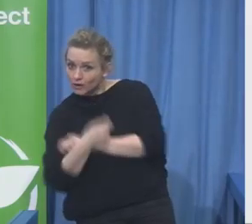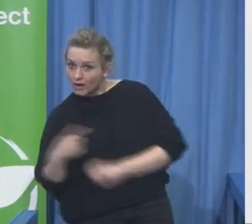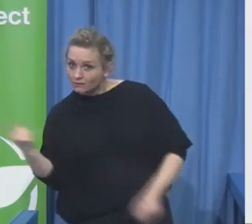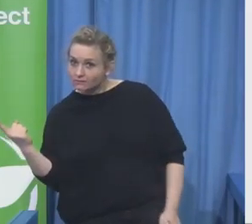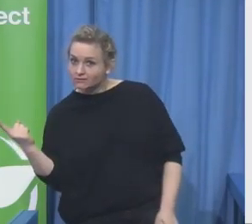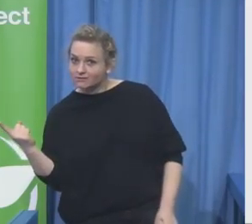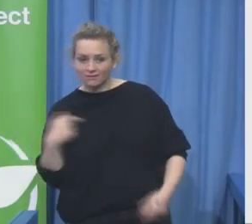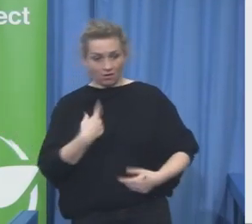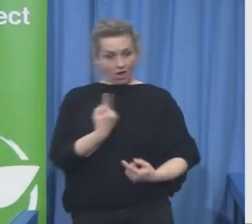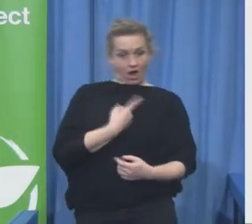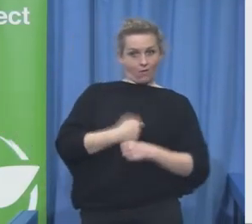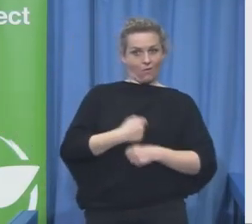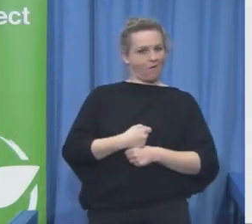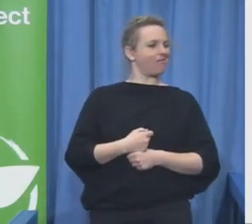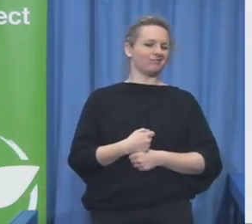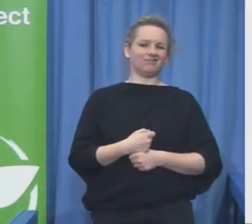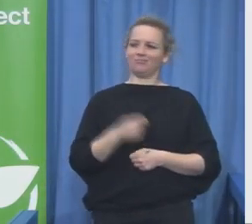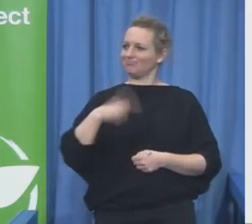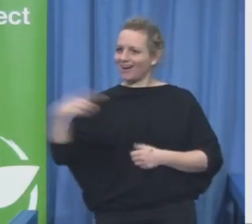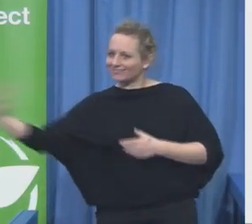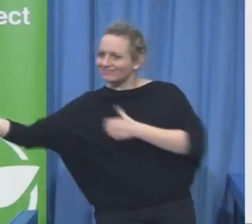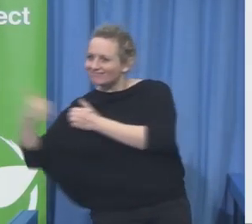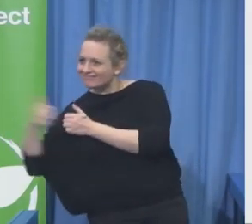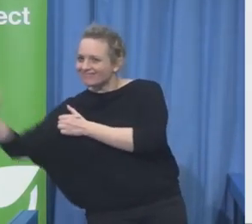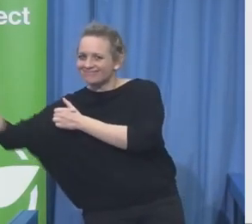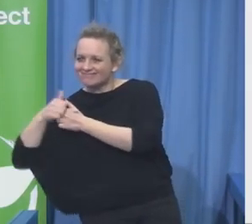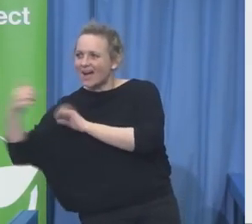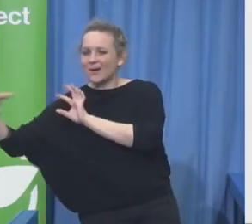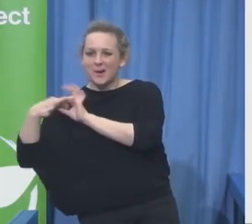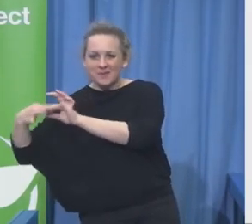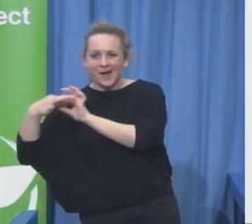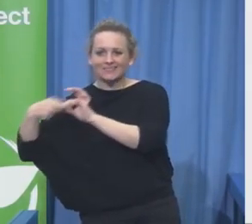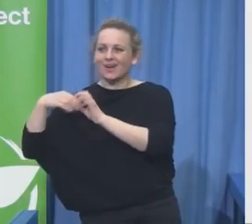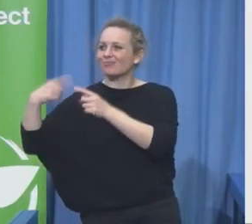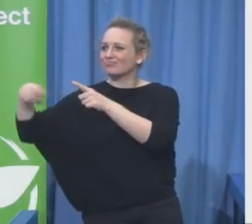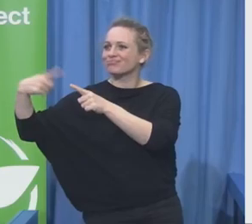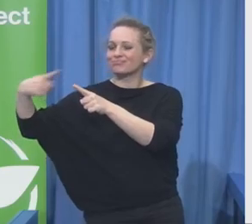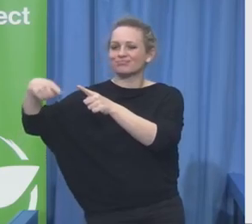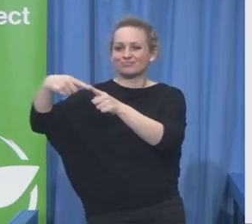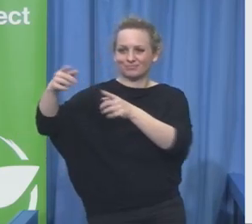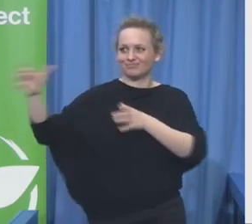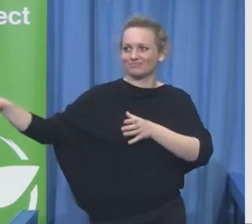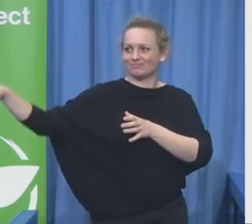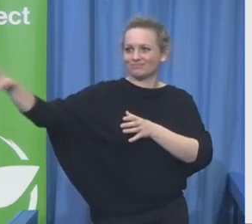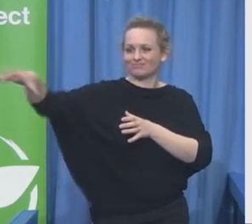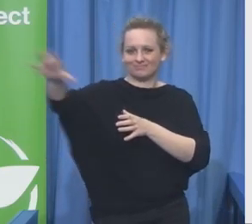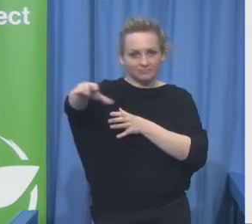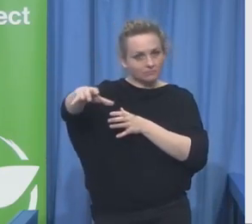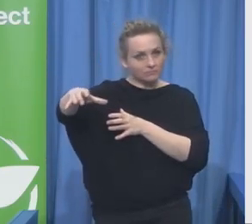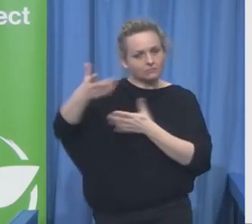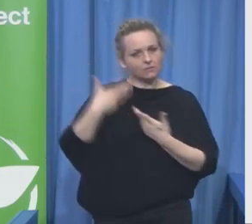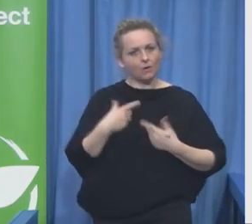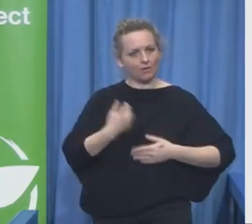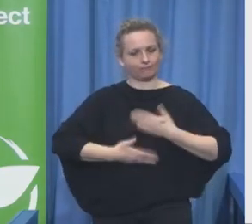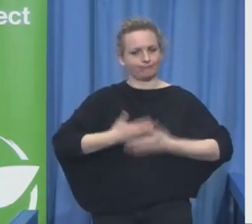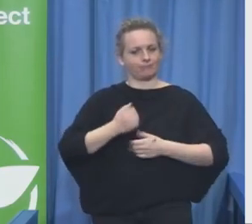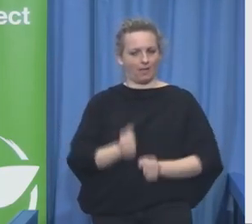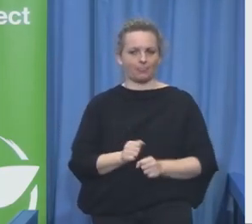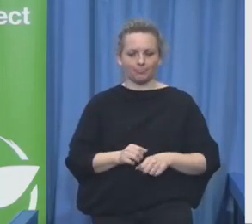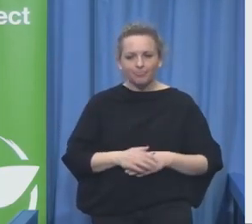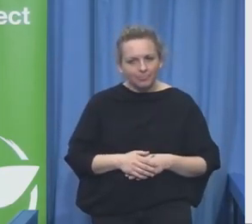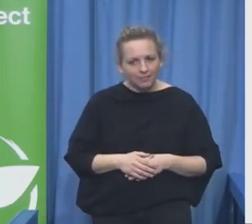charities. We have our own inclusive hiring program, which we influence, and so we make sure that we're there as a rock within the organization for people to